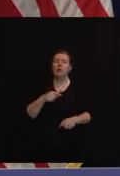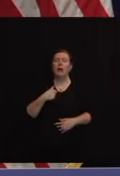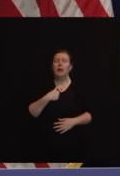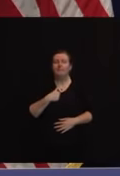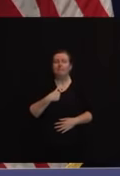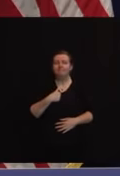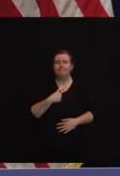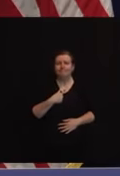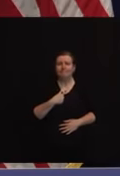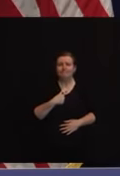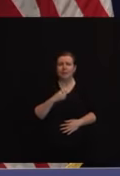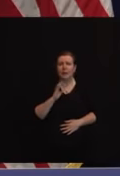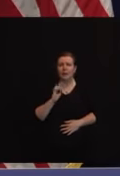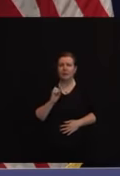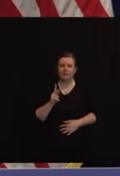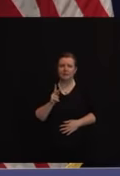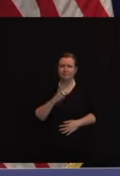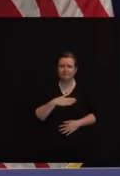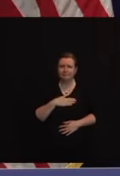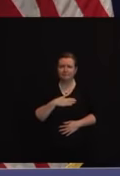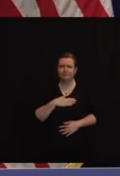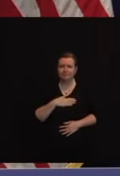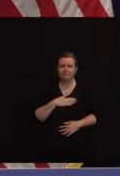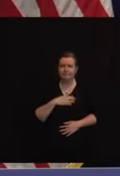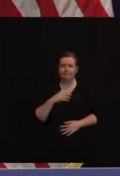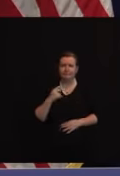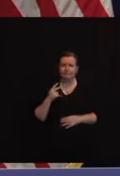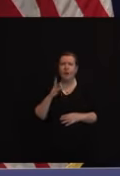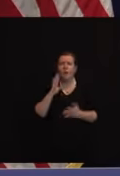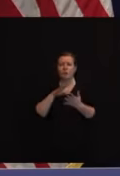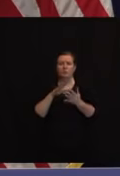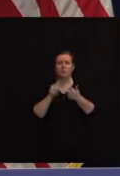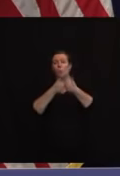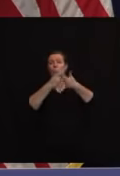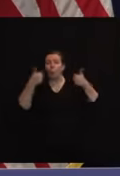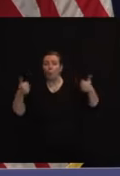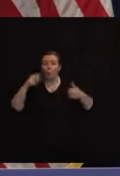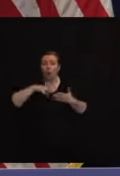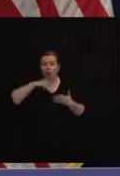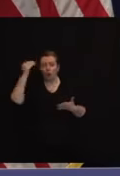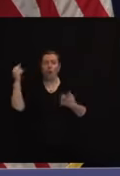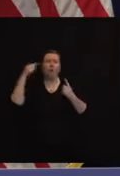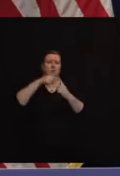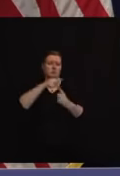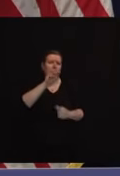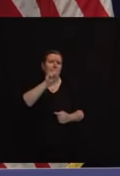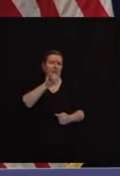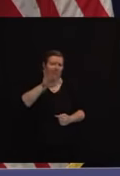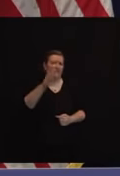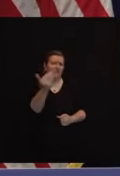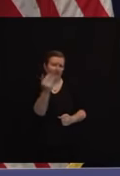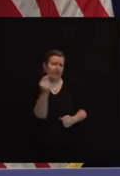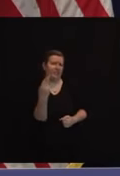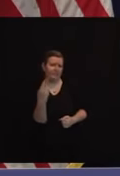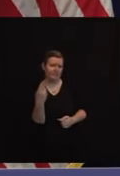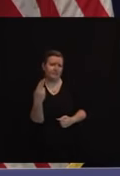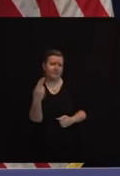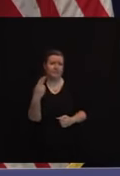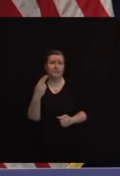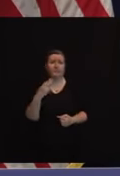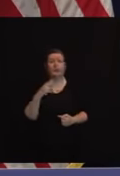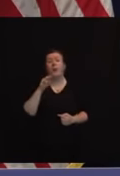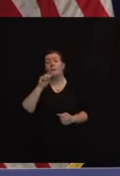said is that we would have remote learning until at least May 15, and that we would let folks know at latest on May 15